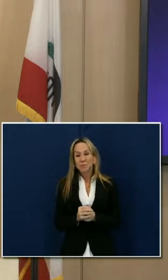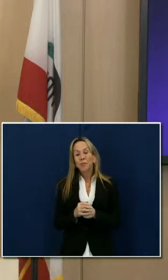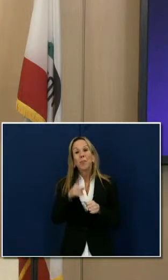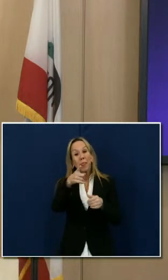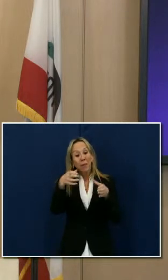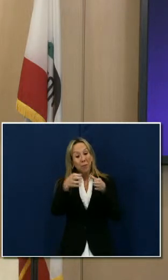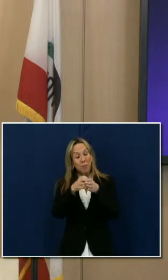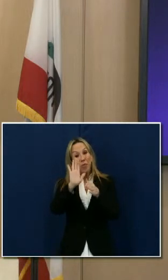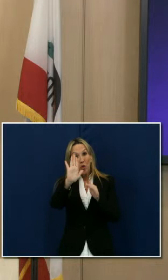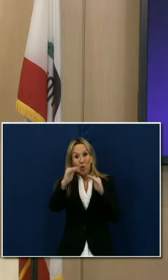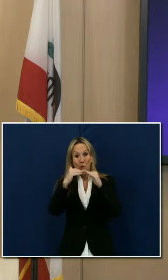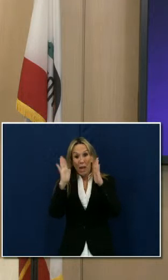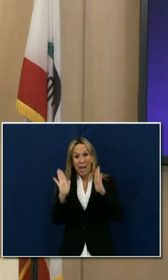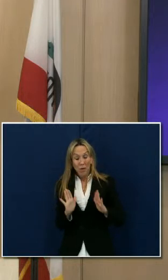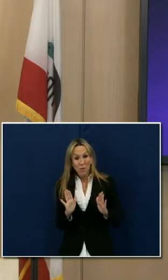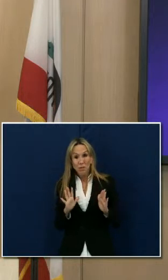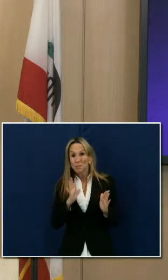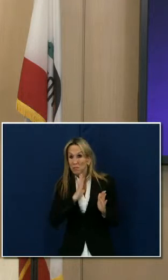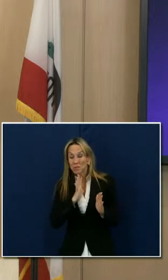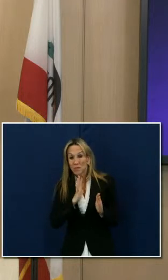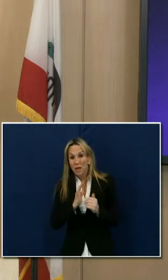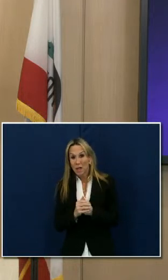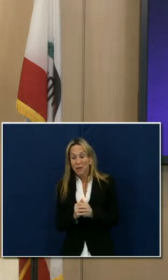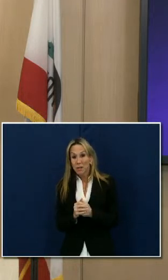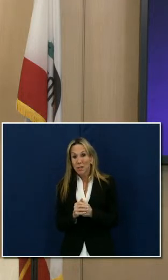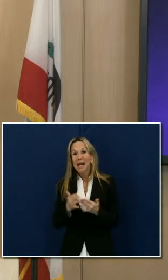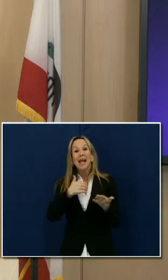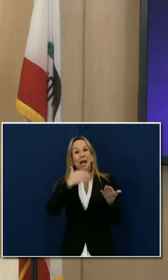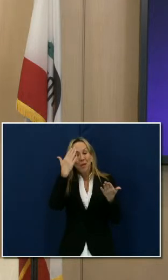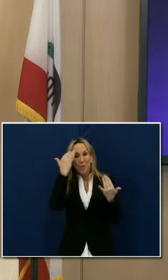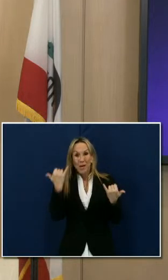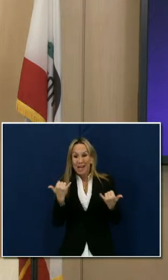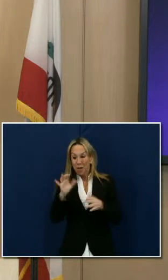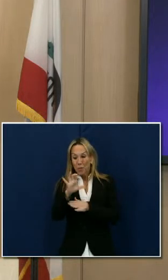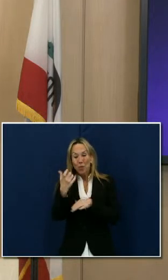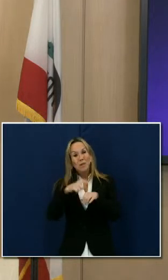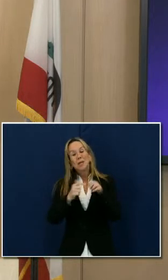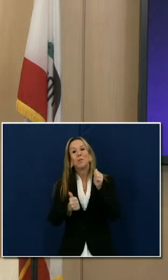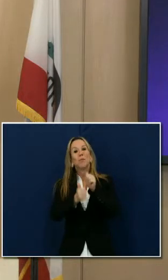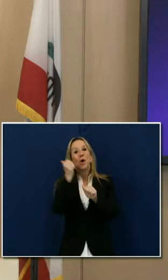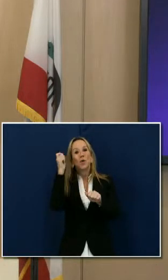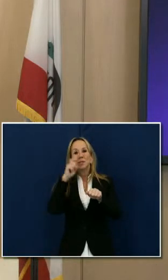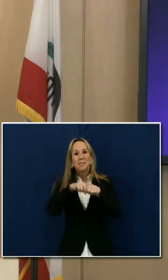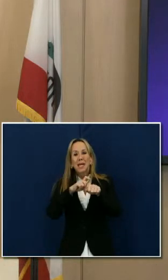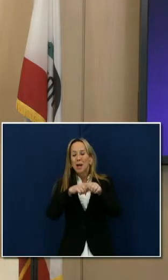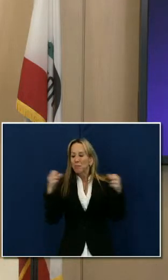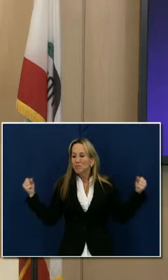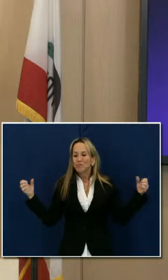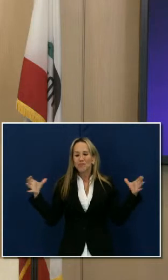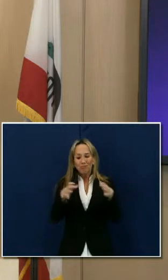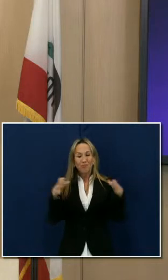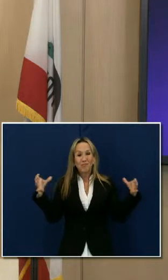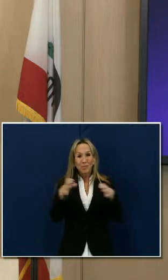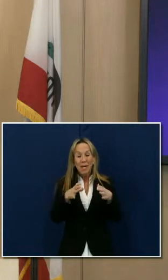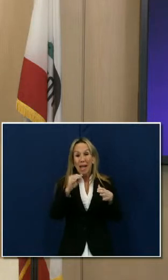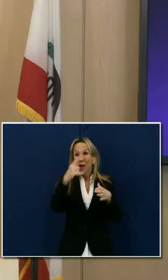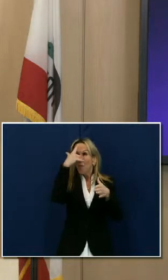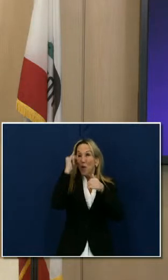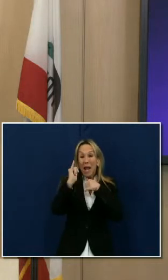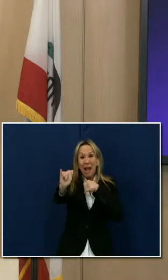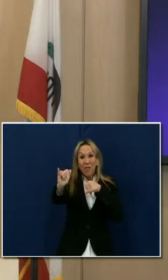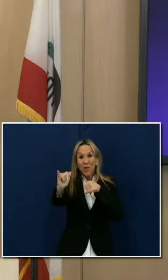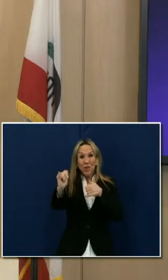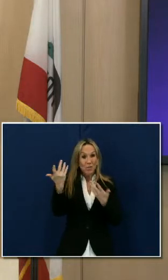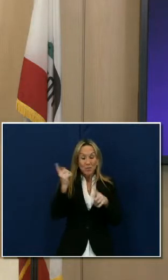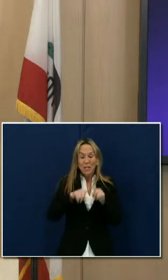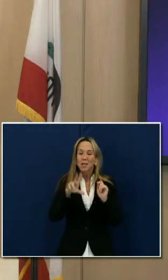your own household. We aren't giving up large family gatherings around Christmas forever. We just are doing it this one year.